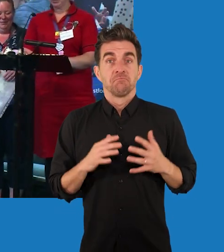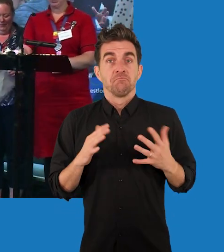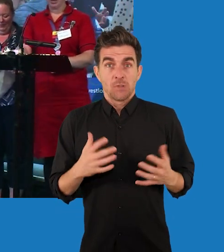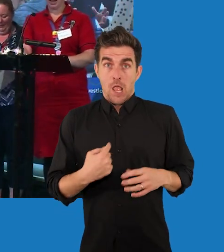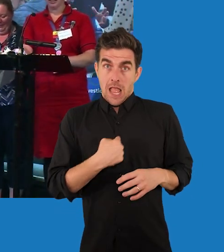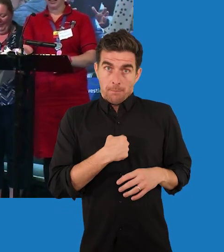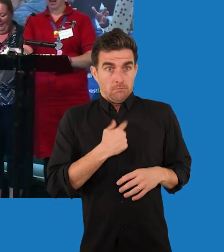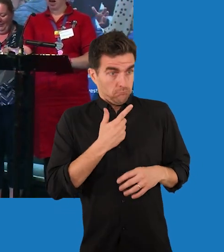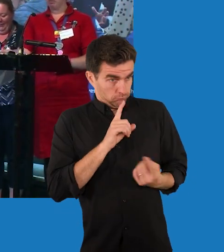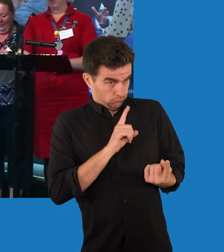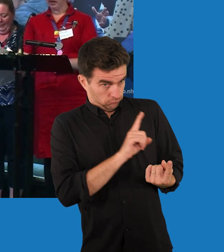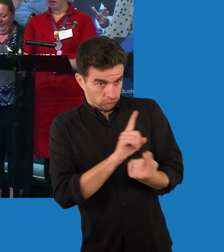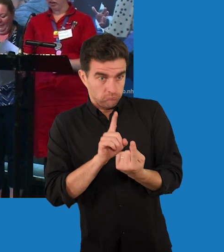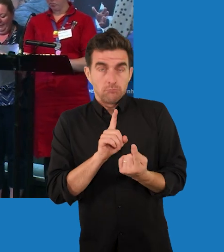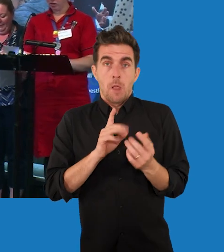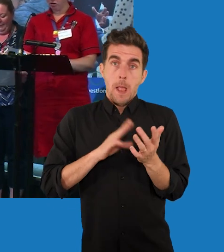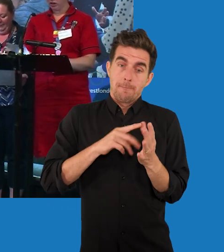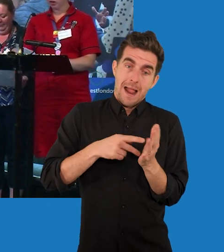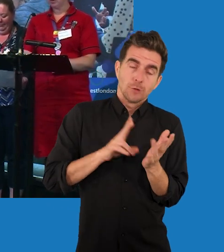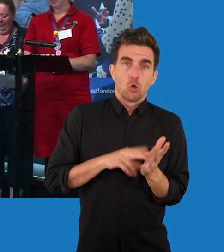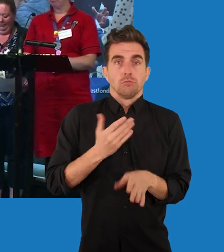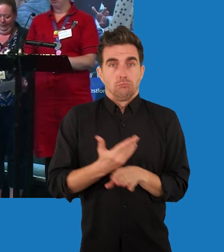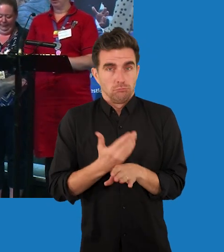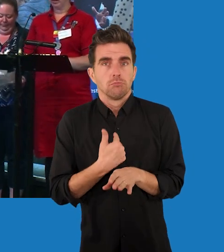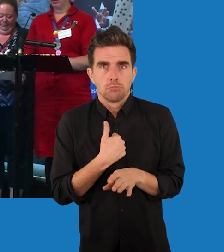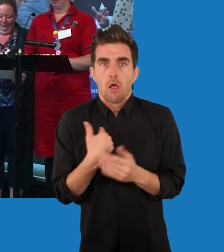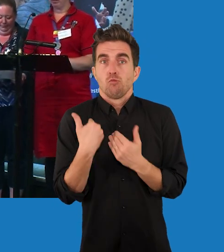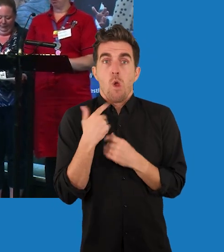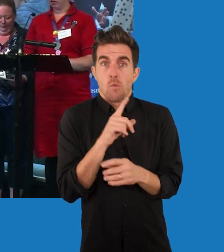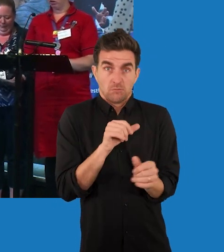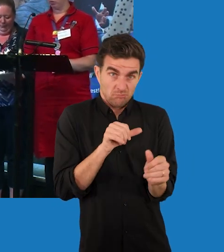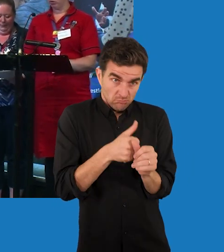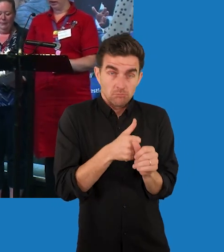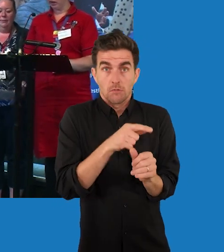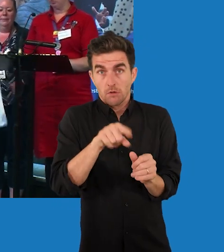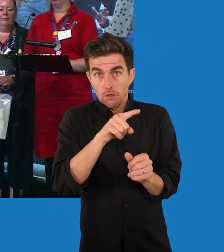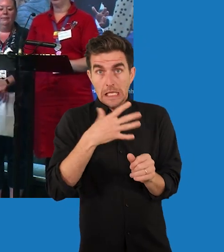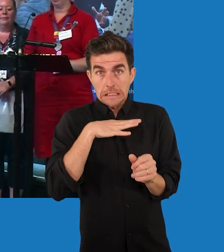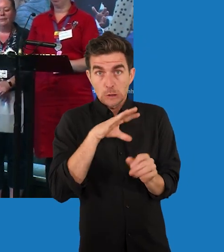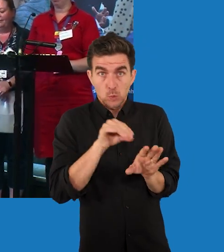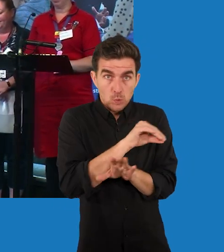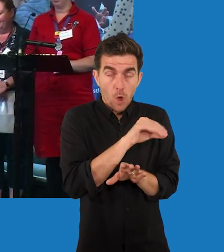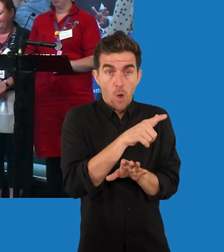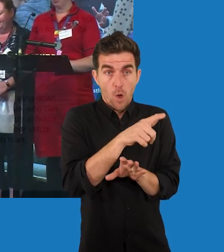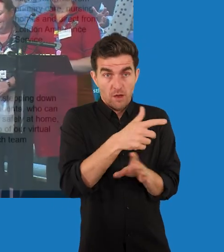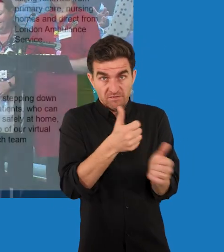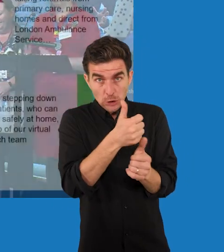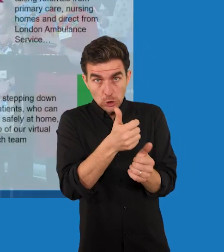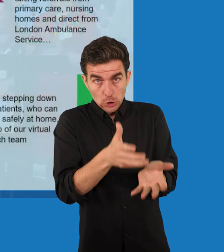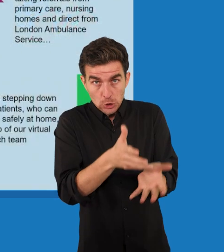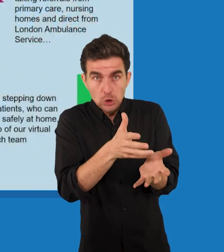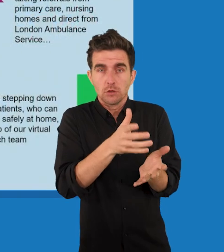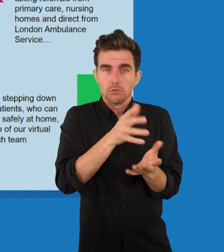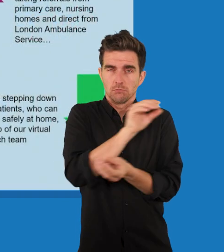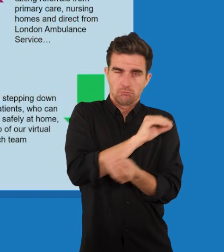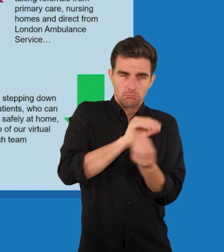Hi, so as I said, I'm the in-reach matron, so my role within Croydon Hospital is supporting discharges or